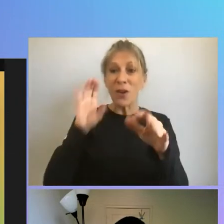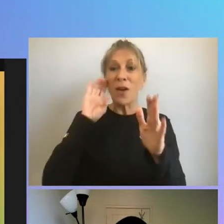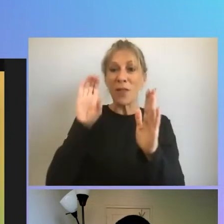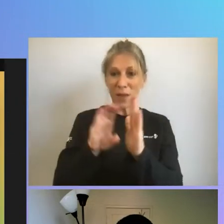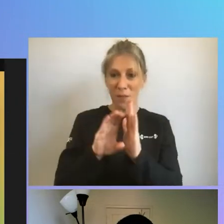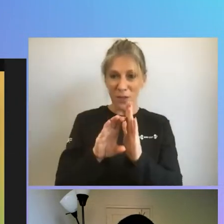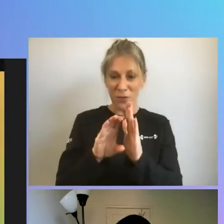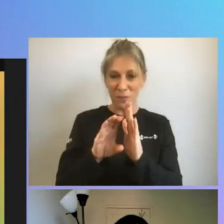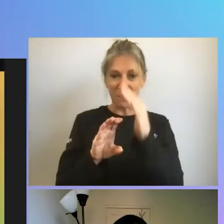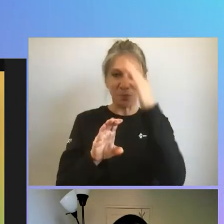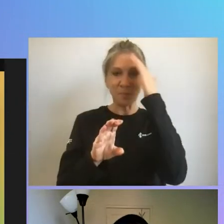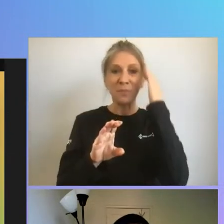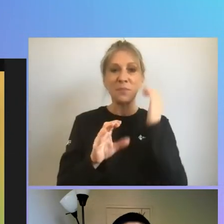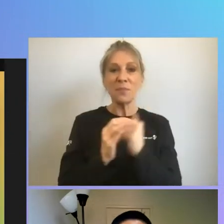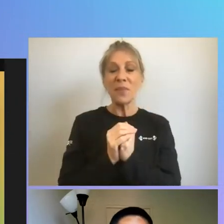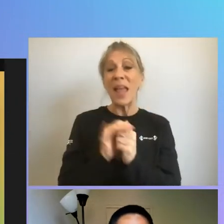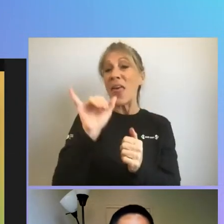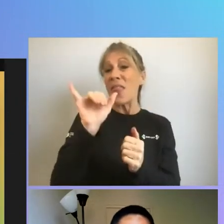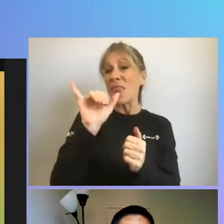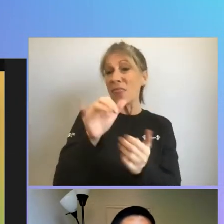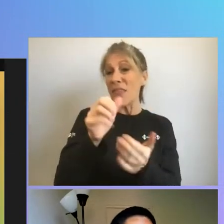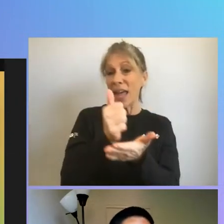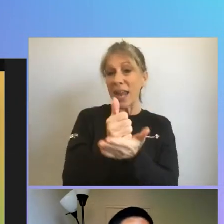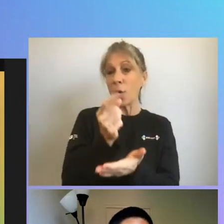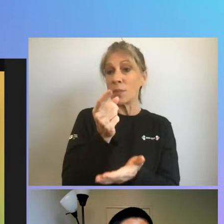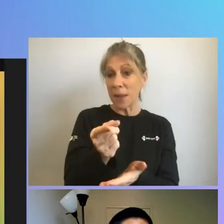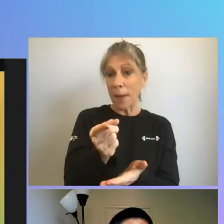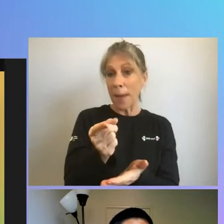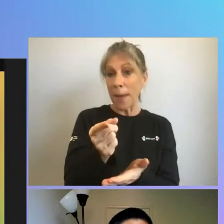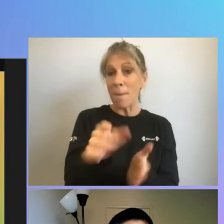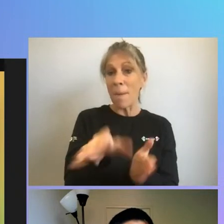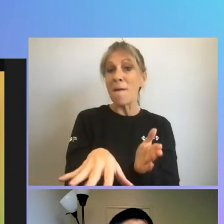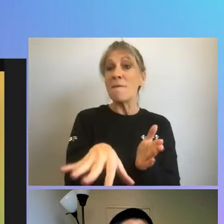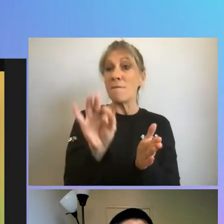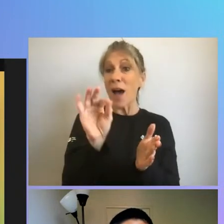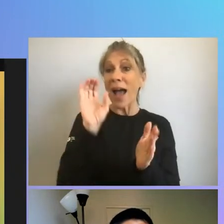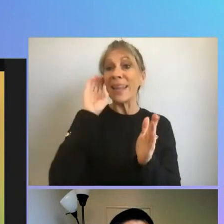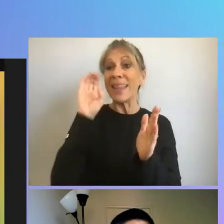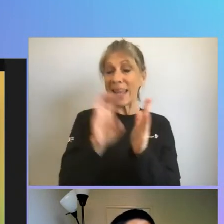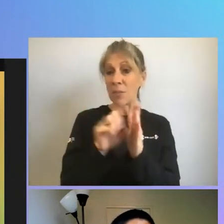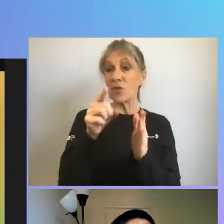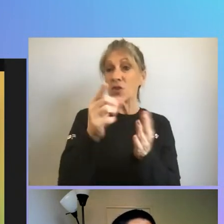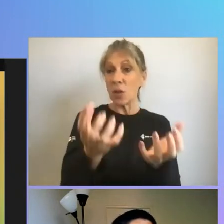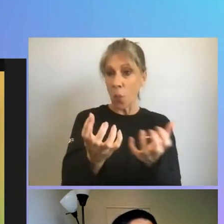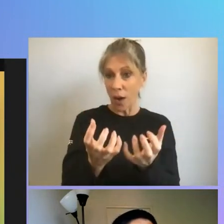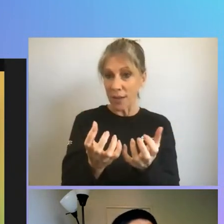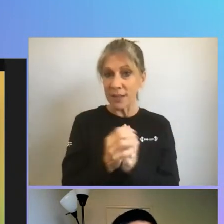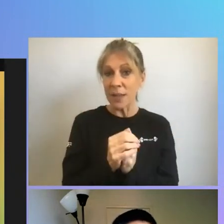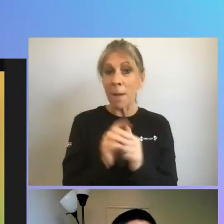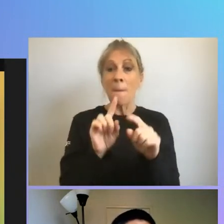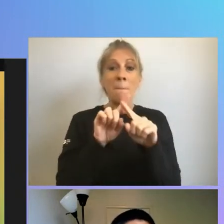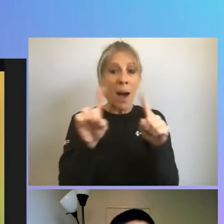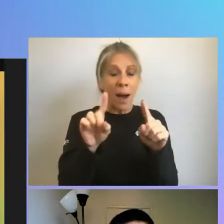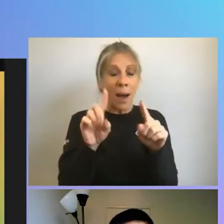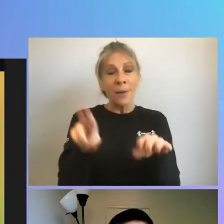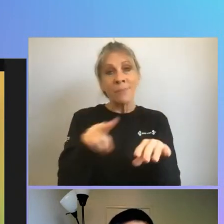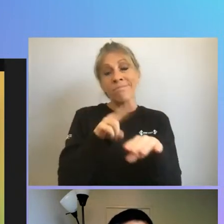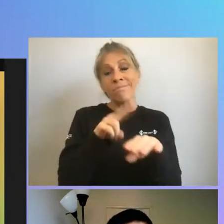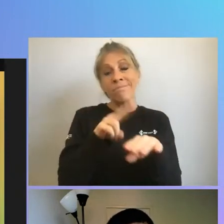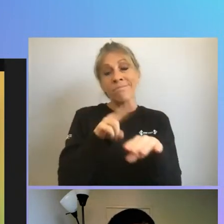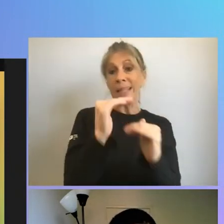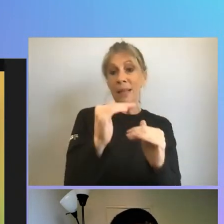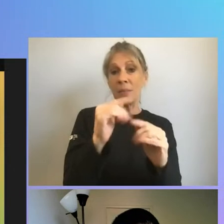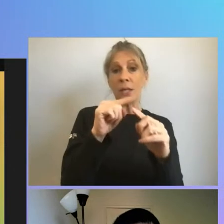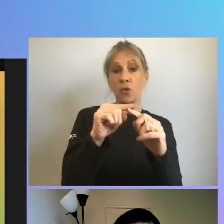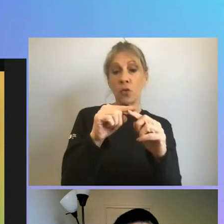So that kind of helps him find the image that he wants. But of course, he's only limited to the images